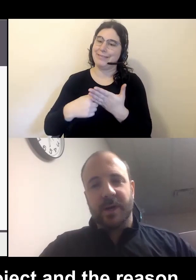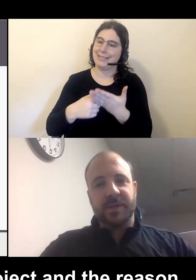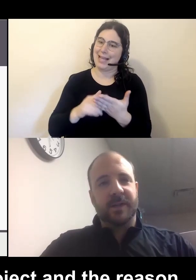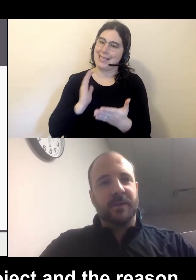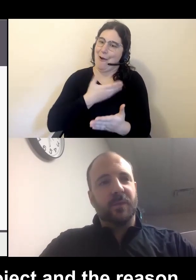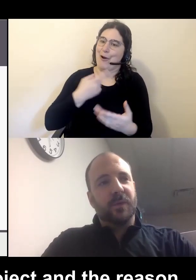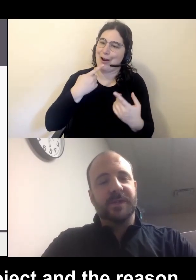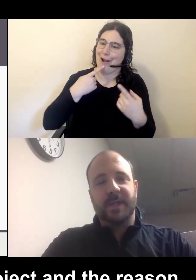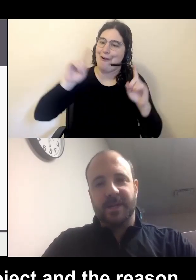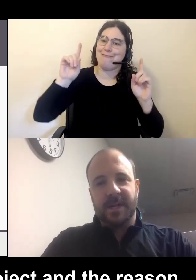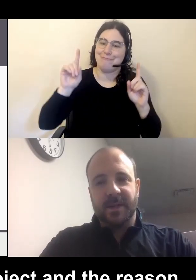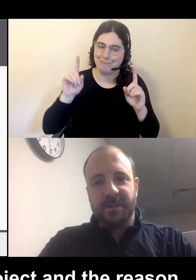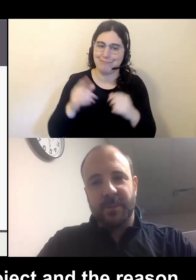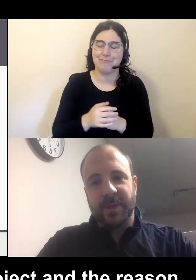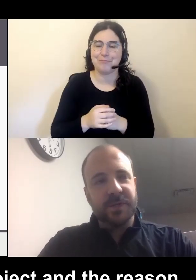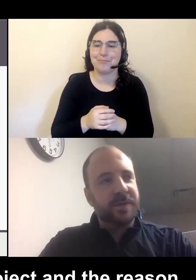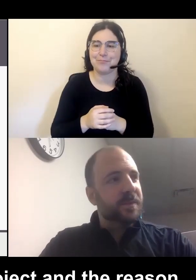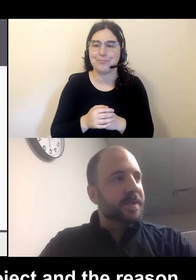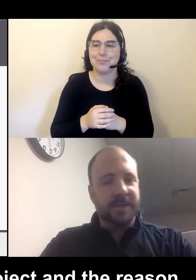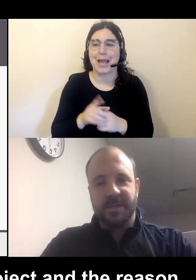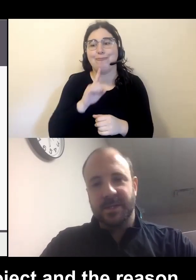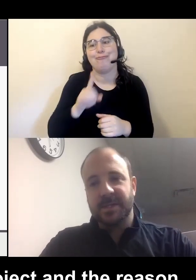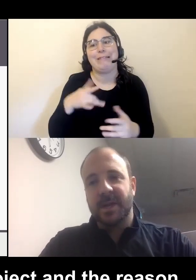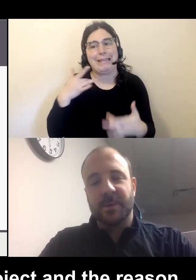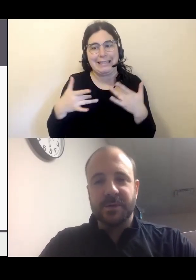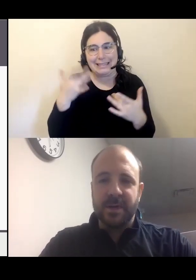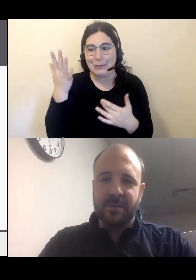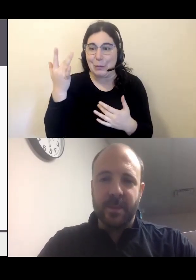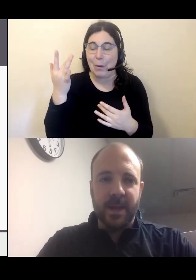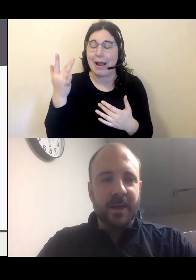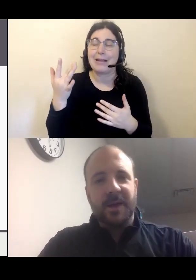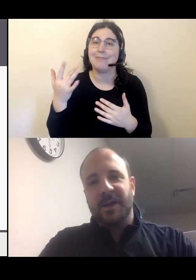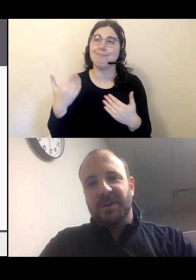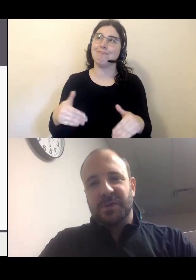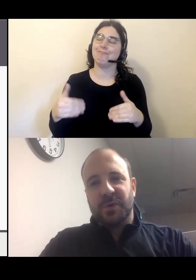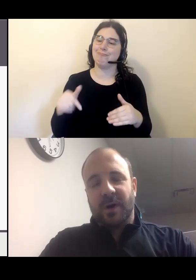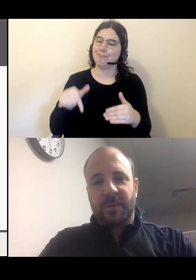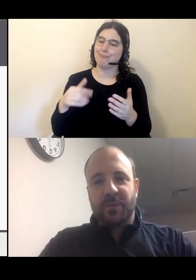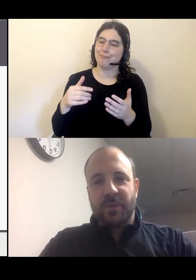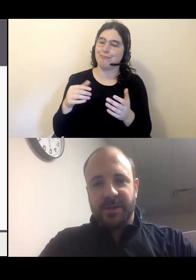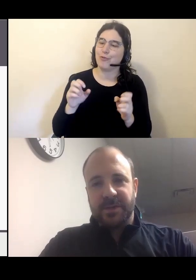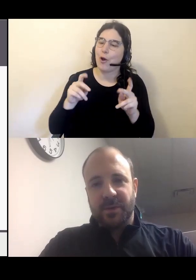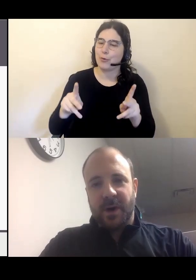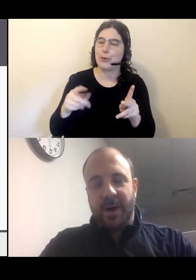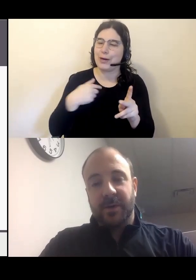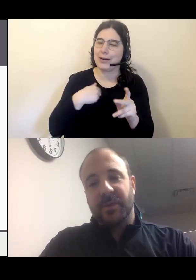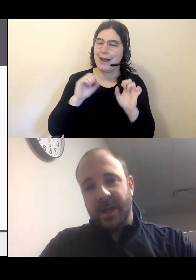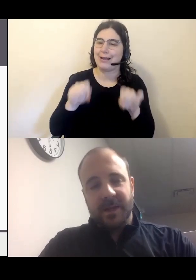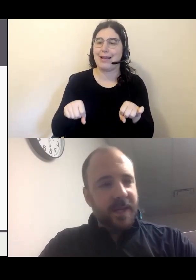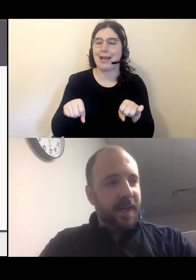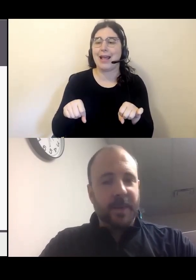this project. And the reason that I say that it's my pleasure to speak to this is an opportunity for me to offer praise to